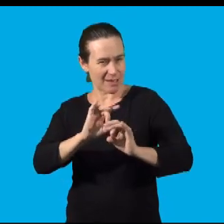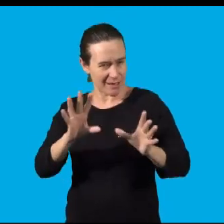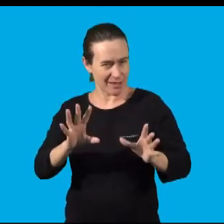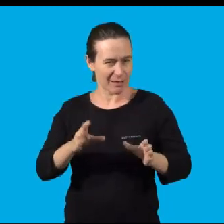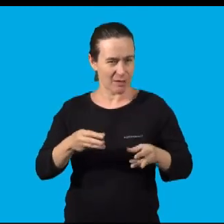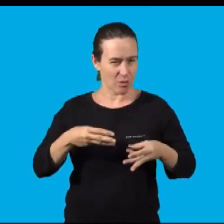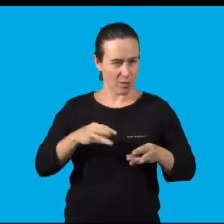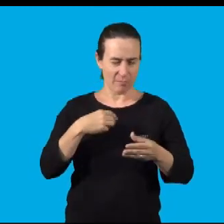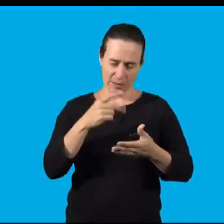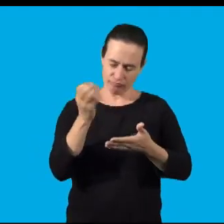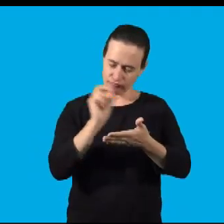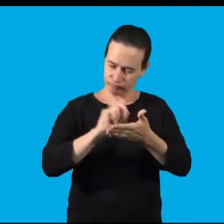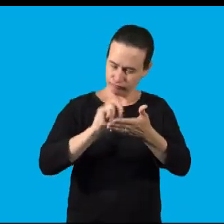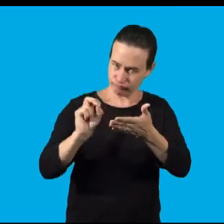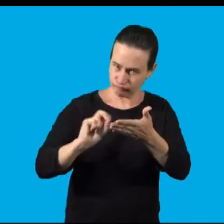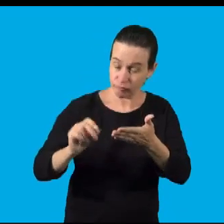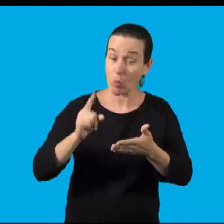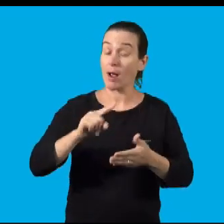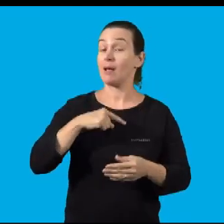so that you adhere to the word count.